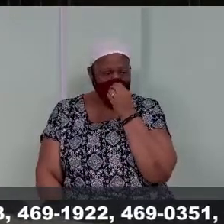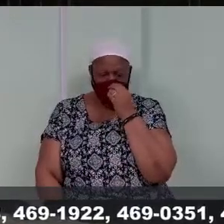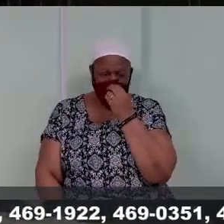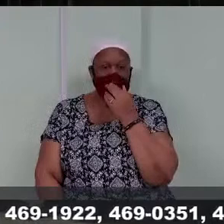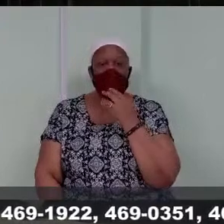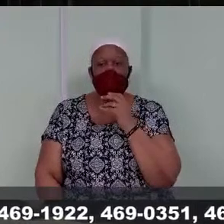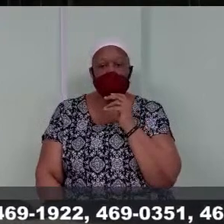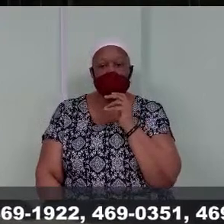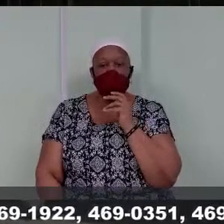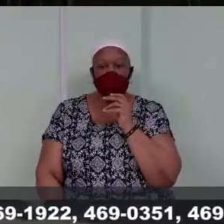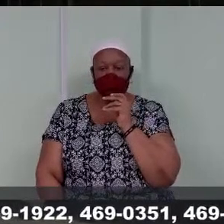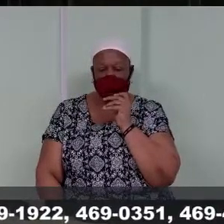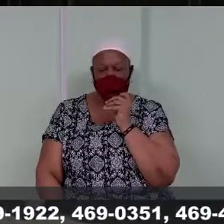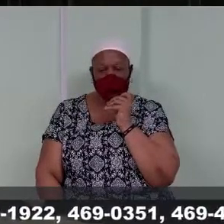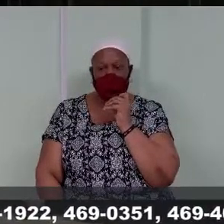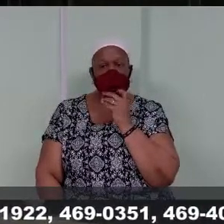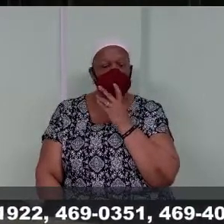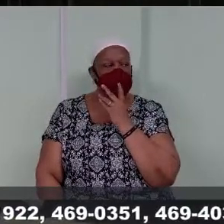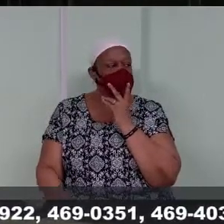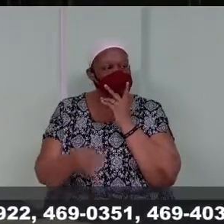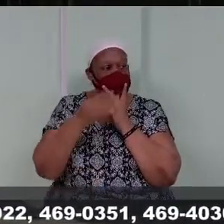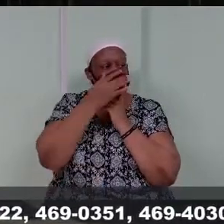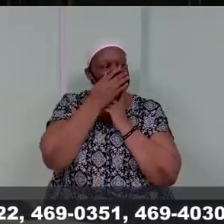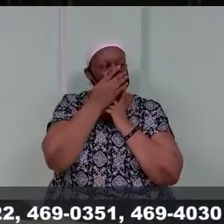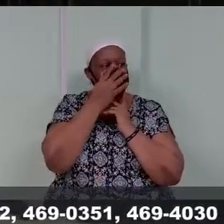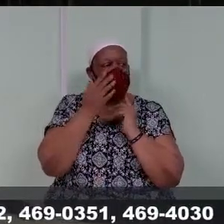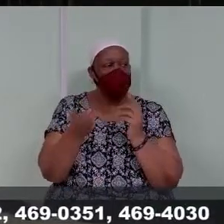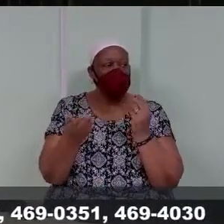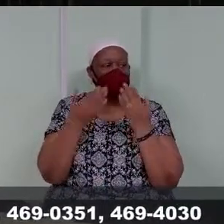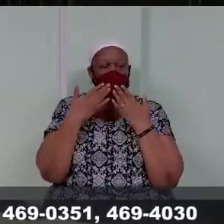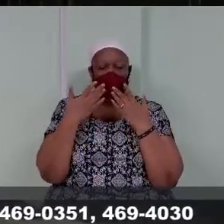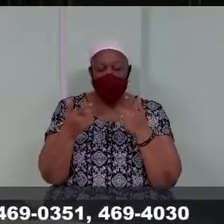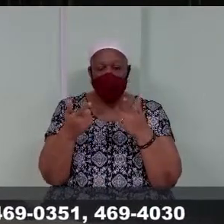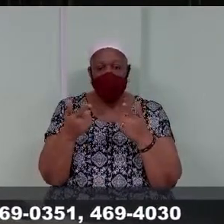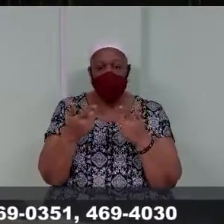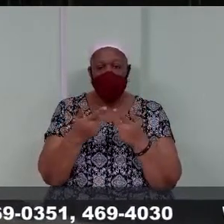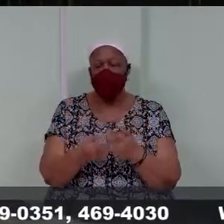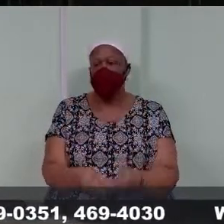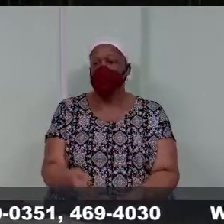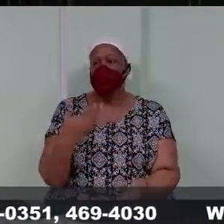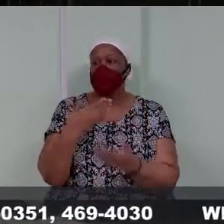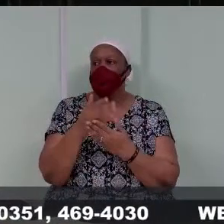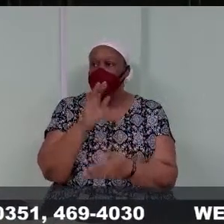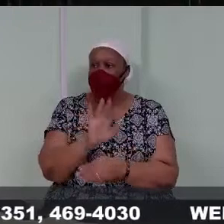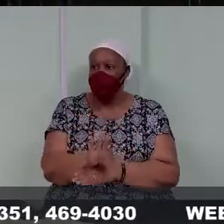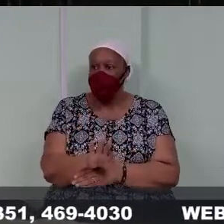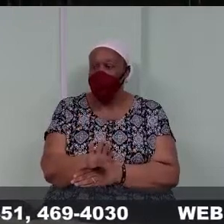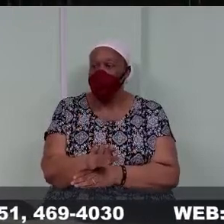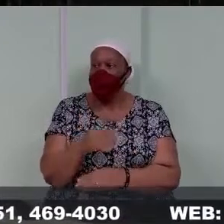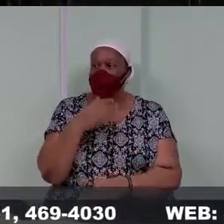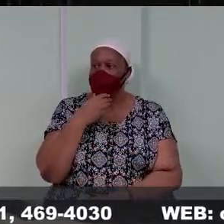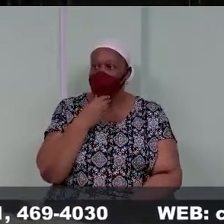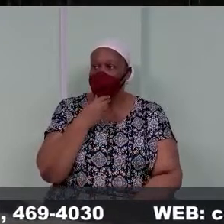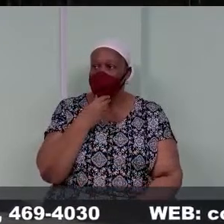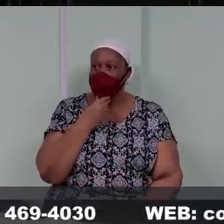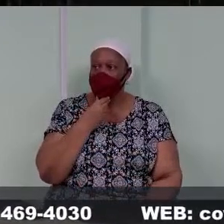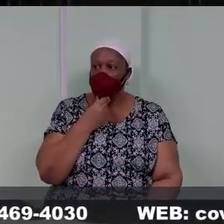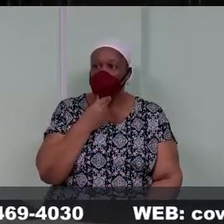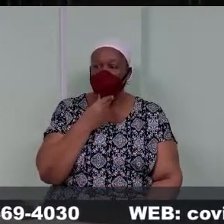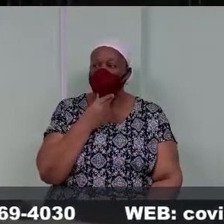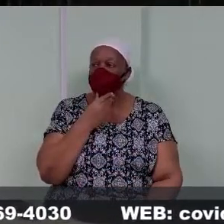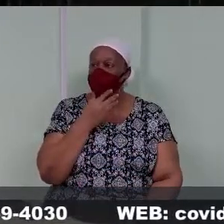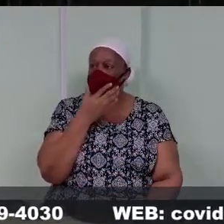Thank you very much, Mr. Williams, and a pleasant good afternoon to all listening to this broadcast by whatever means.